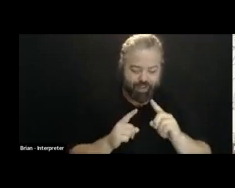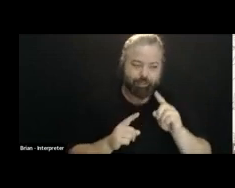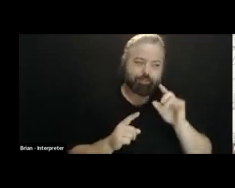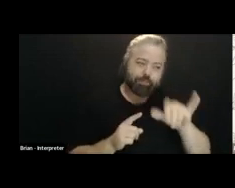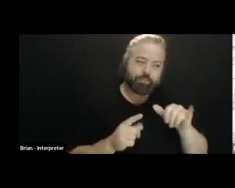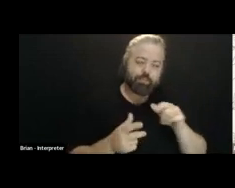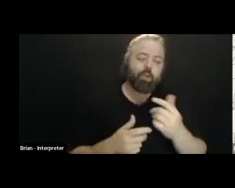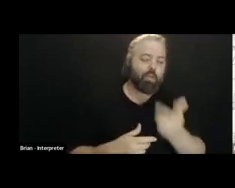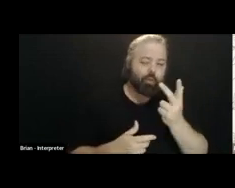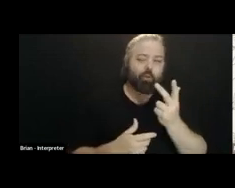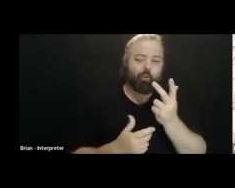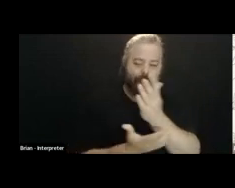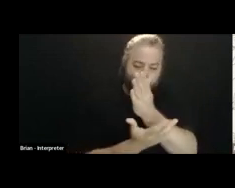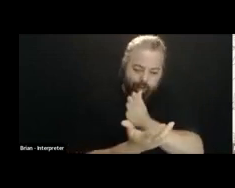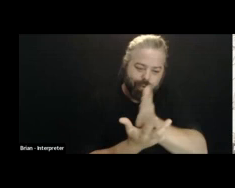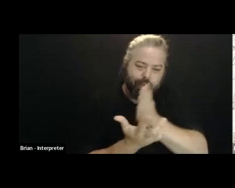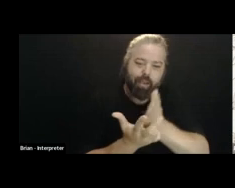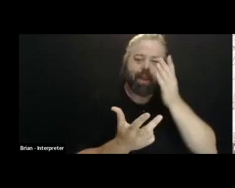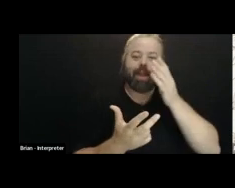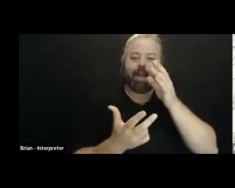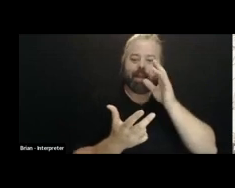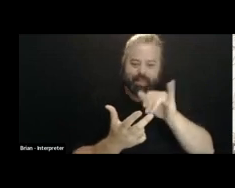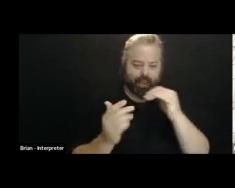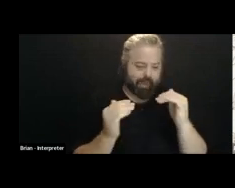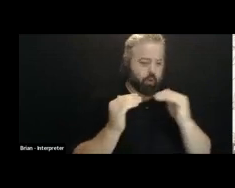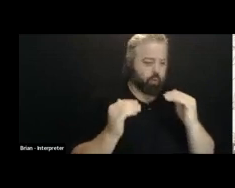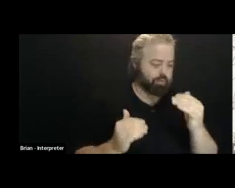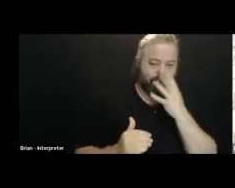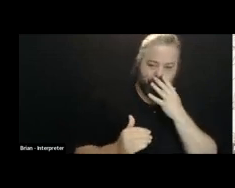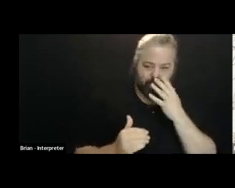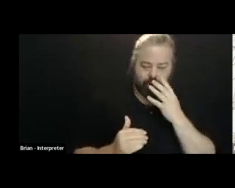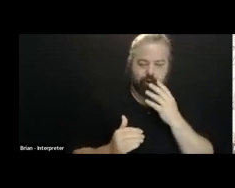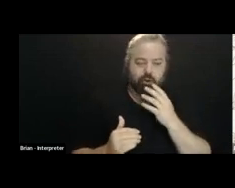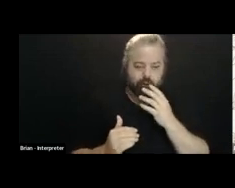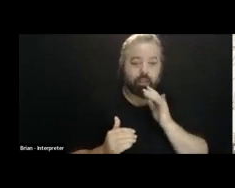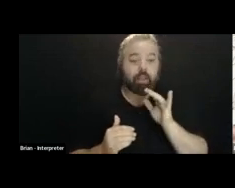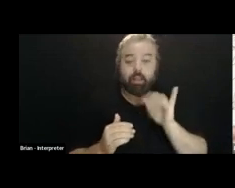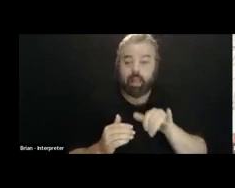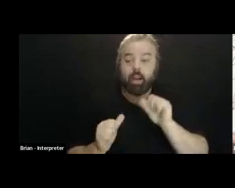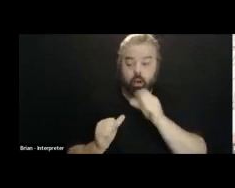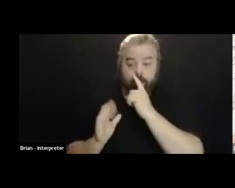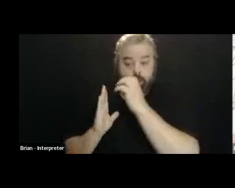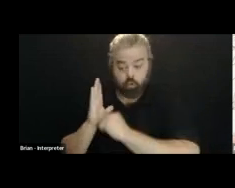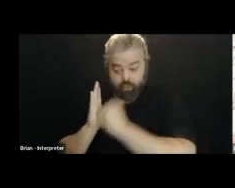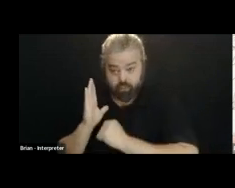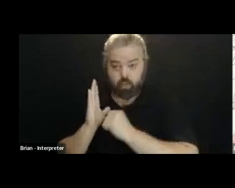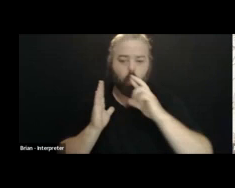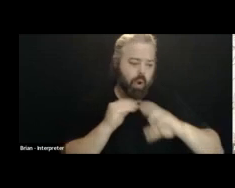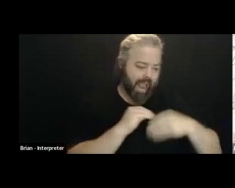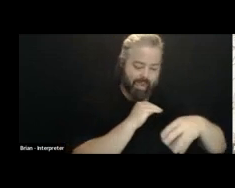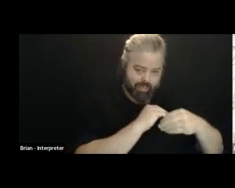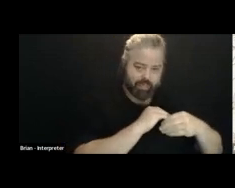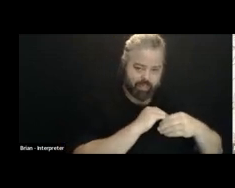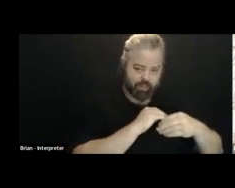three aspects of a color that makes up a color. And that also is either subtracted or added depending on